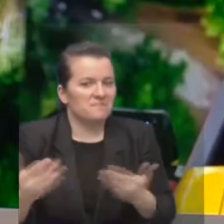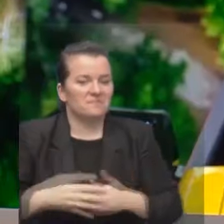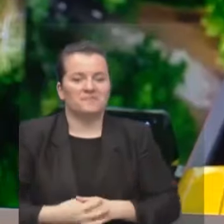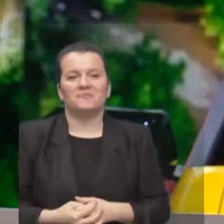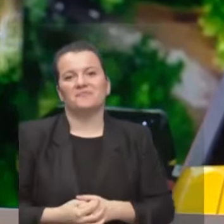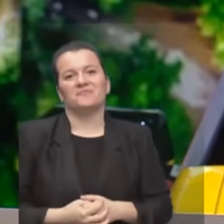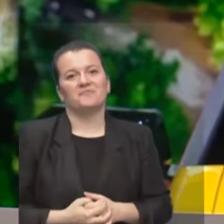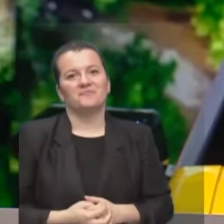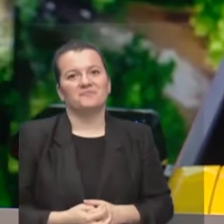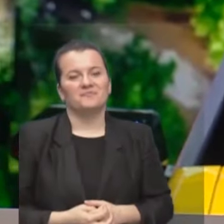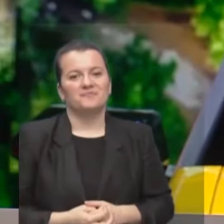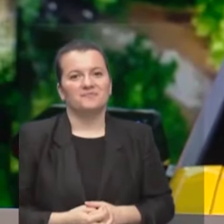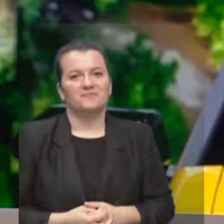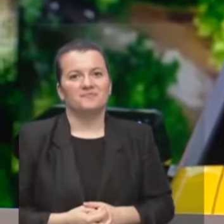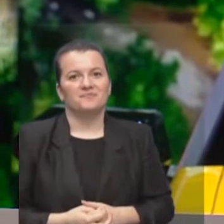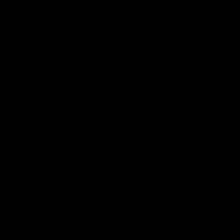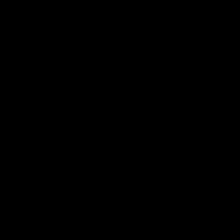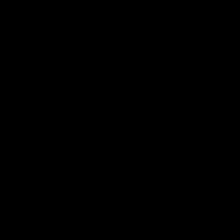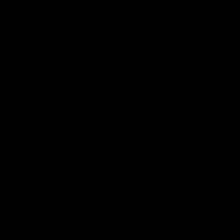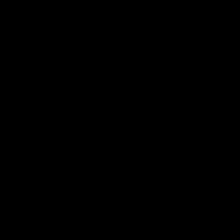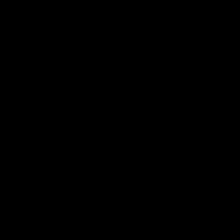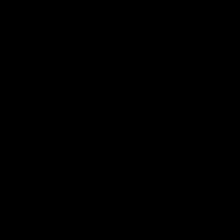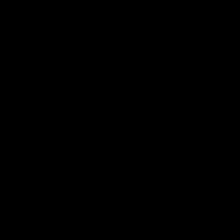to different technological developments on different markets.